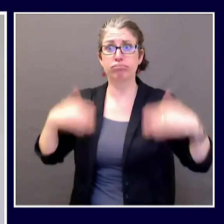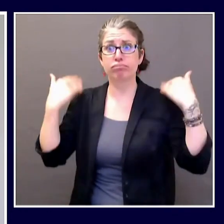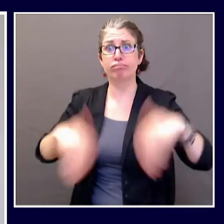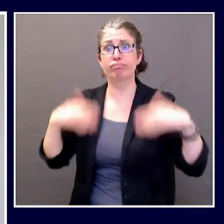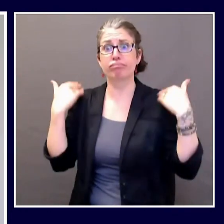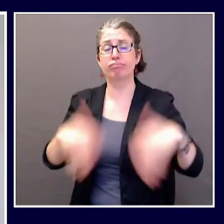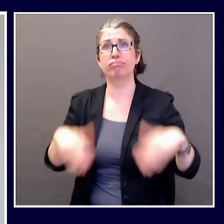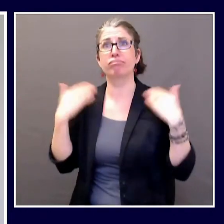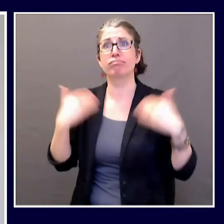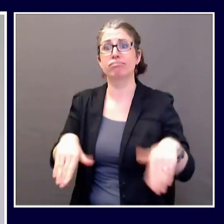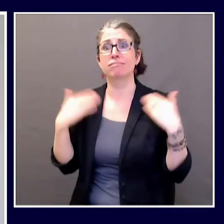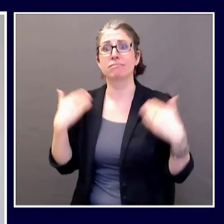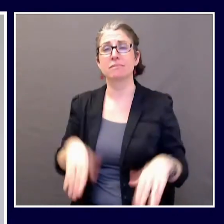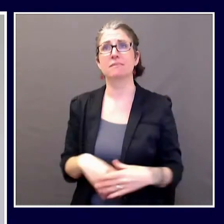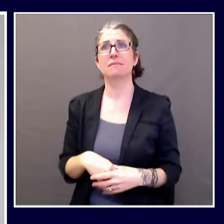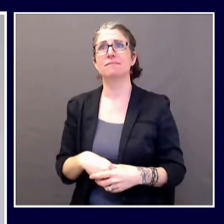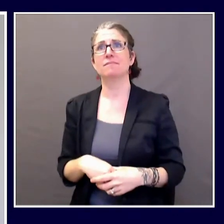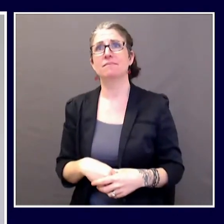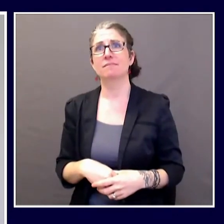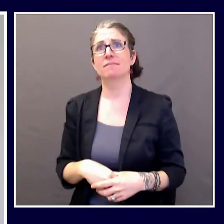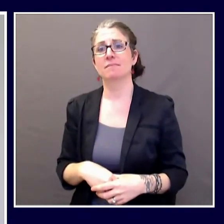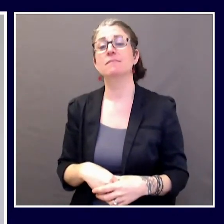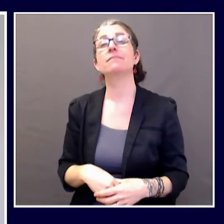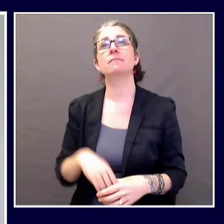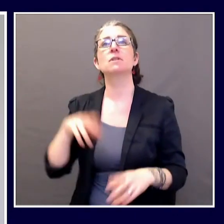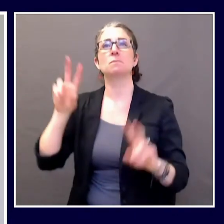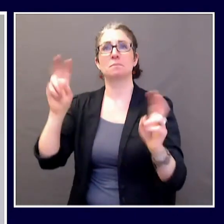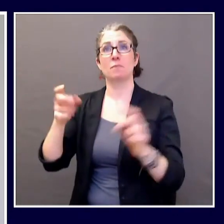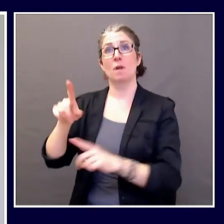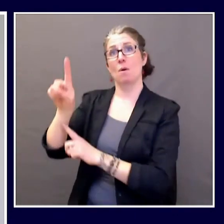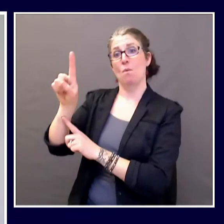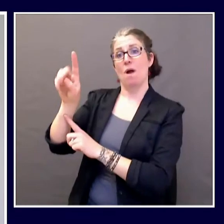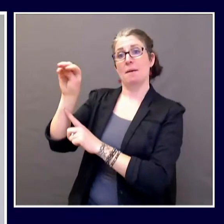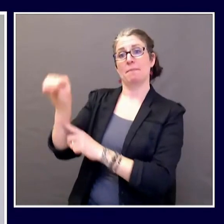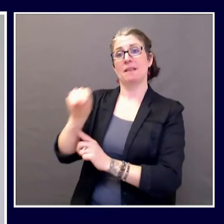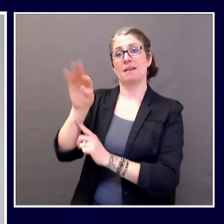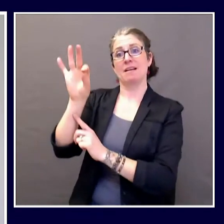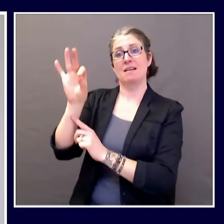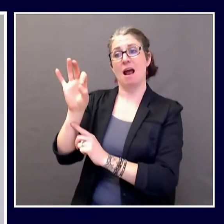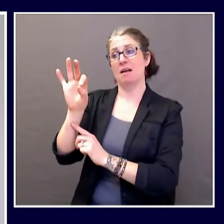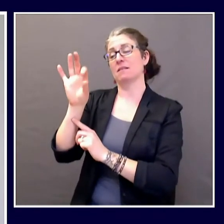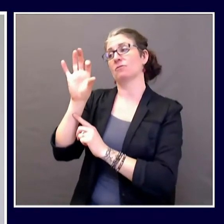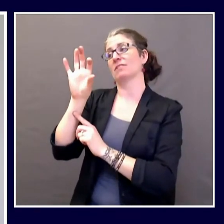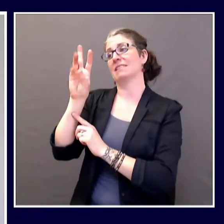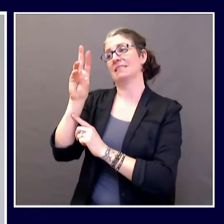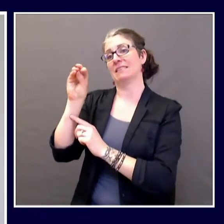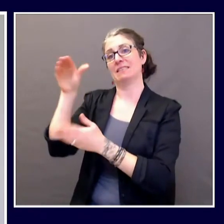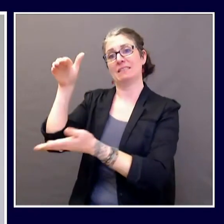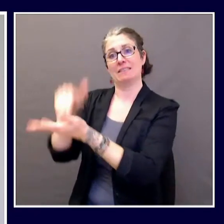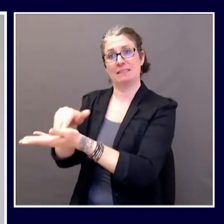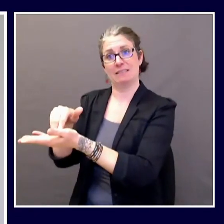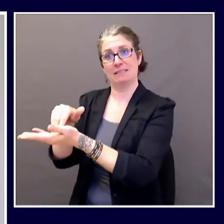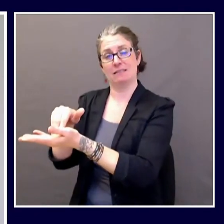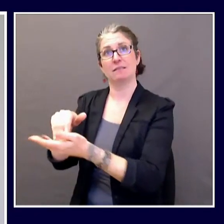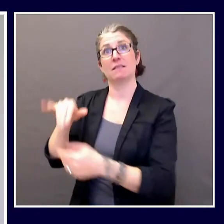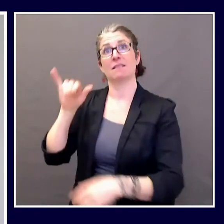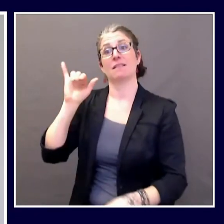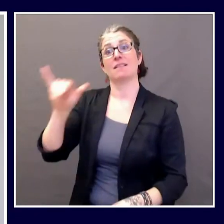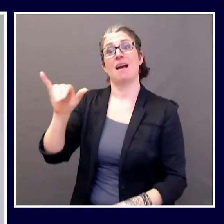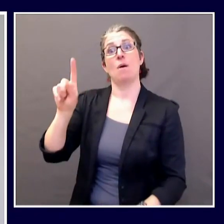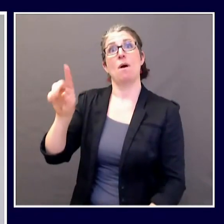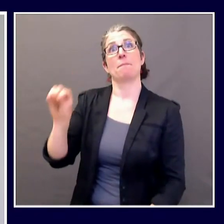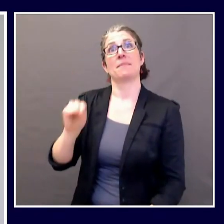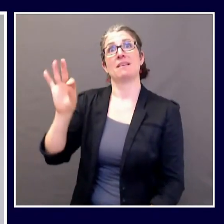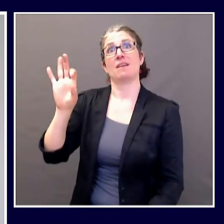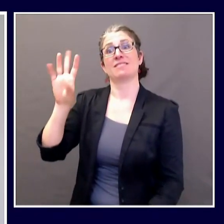1,967,728. That's the number of all COVID tests that were performed overall for Maine folks across the